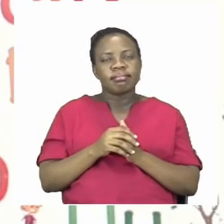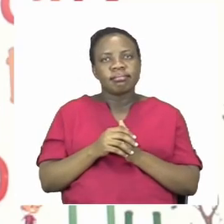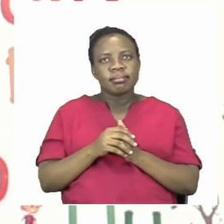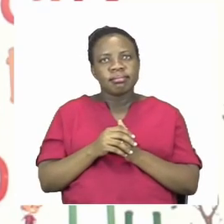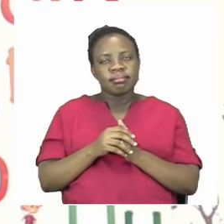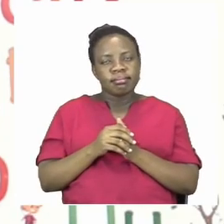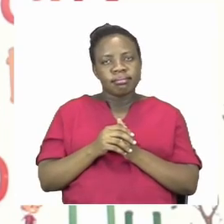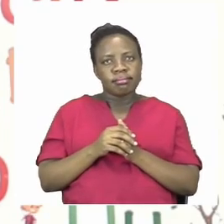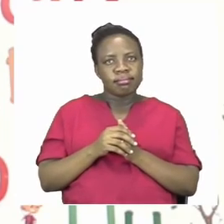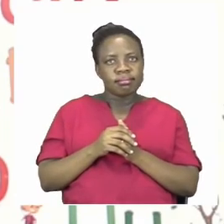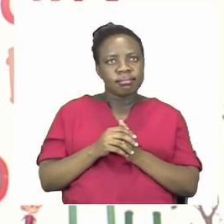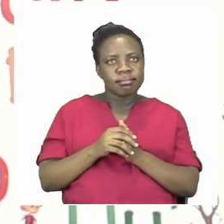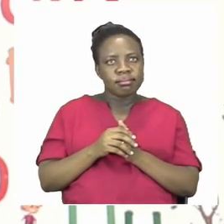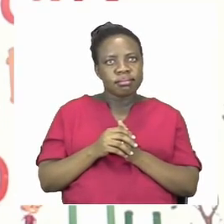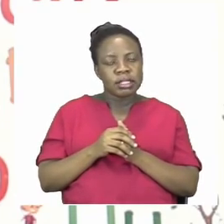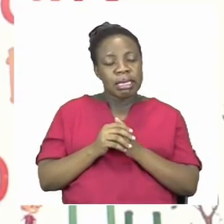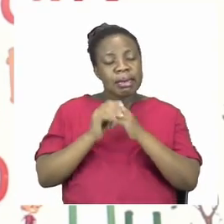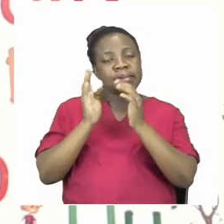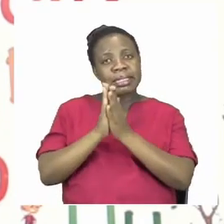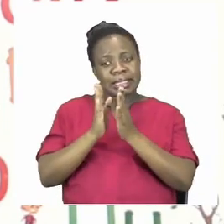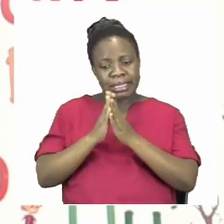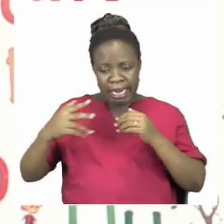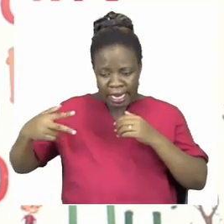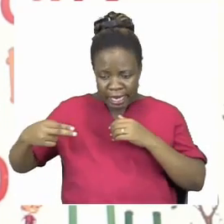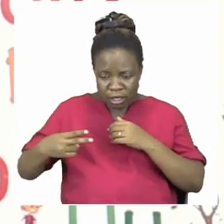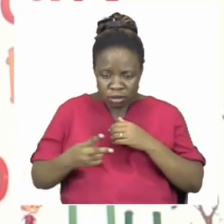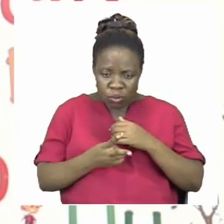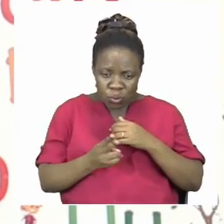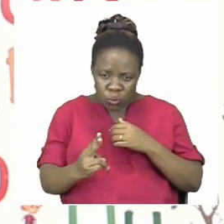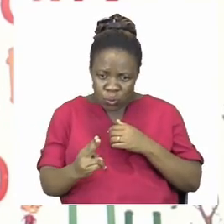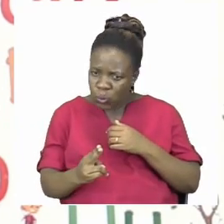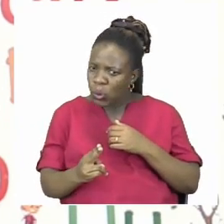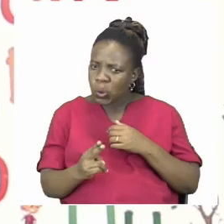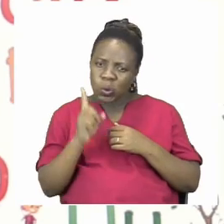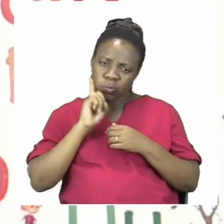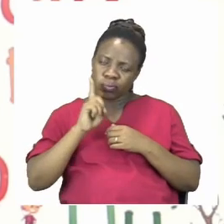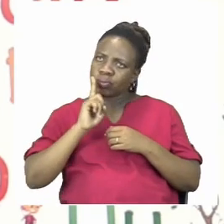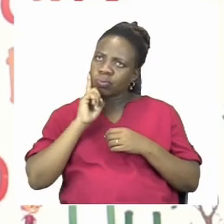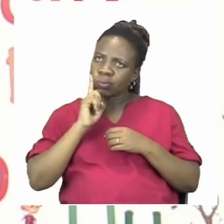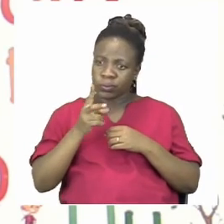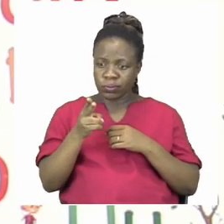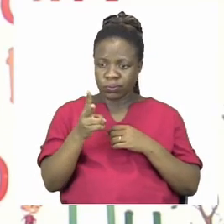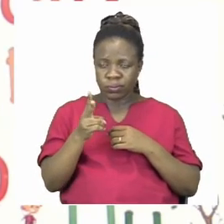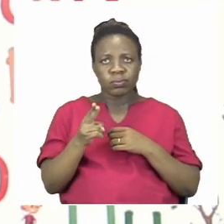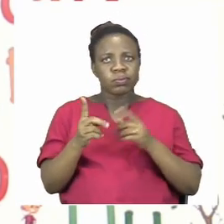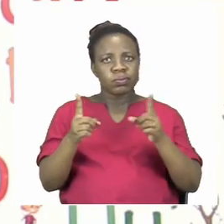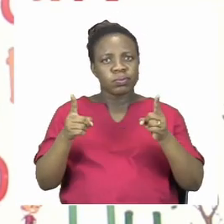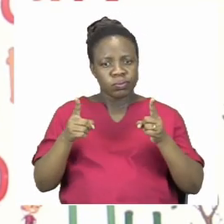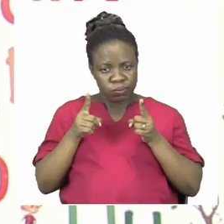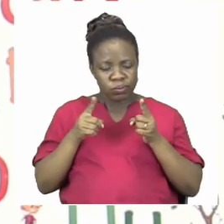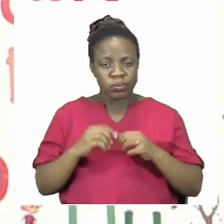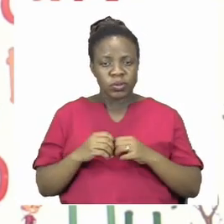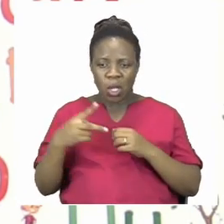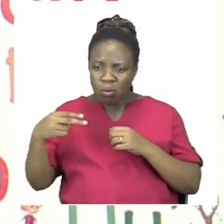Don't forget, boys and girls, that a pair of scissors is very, very dangerous. So if you're going to use one, please use it carefully and return